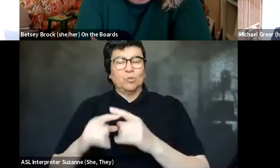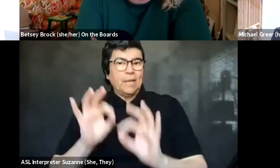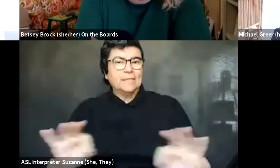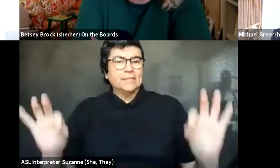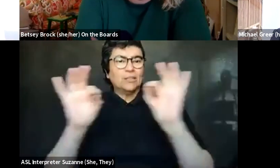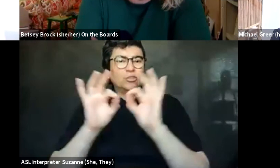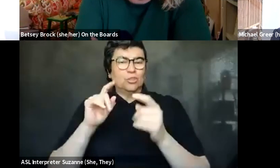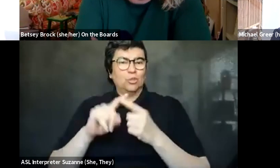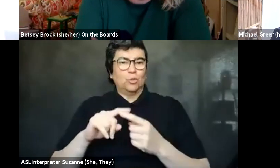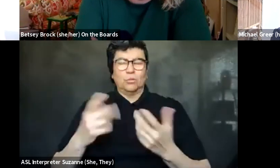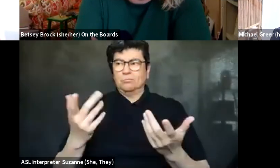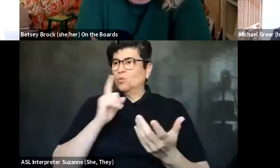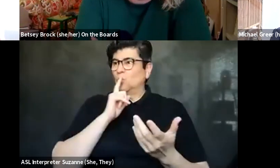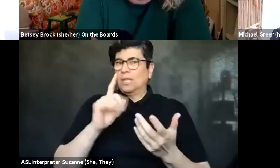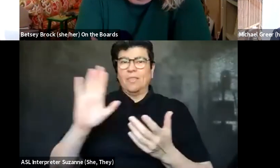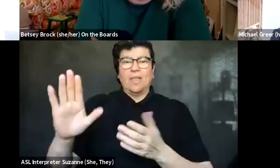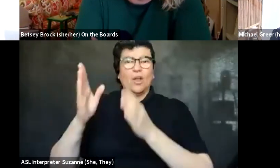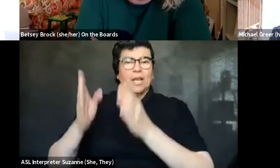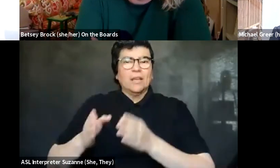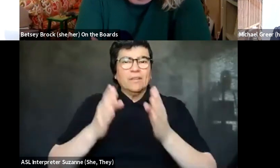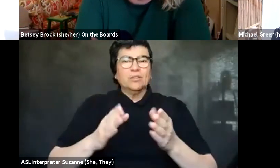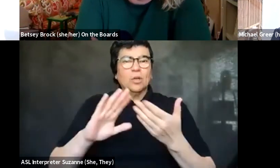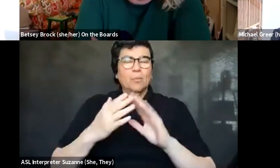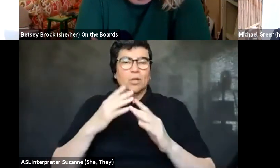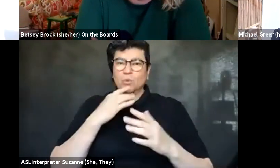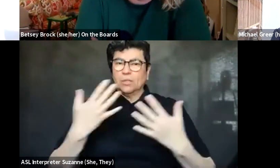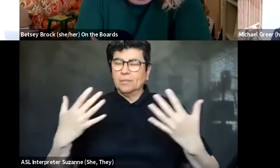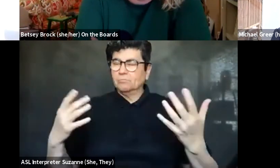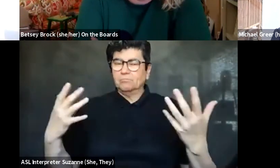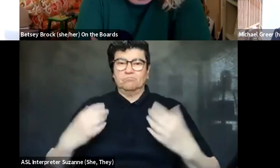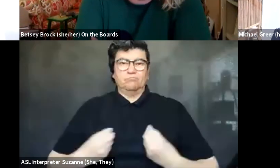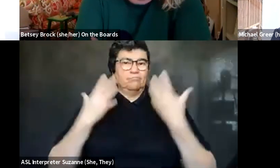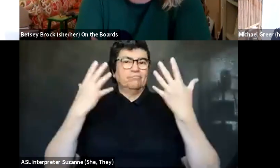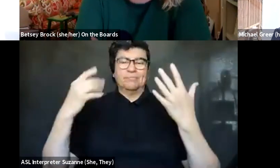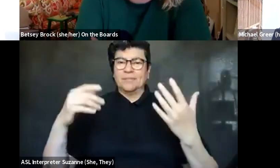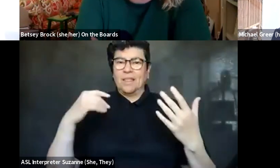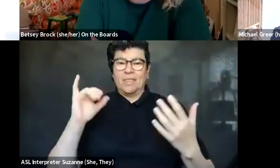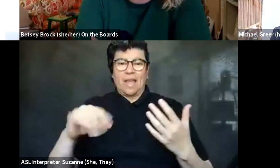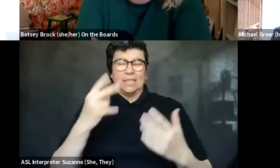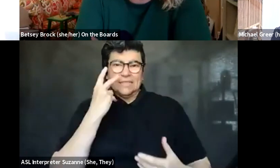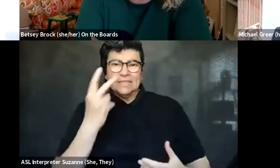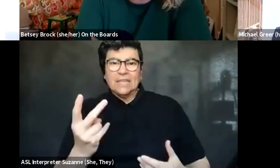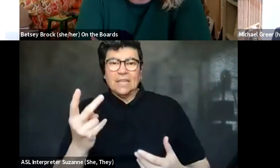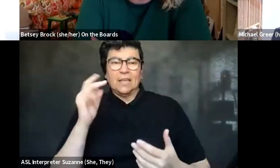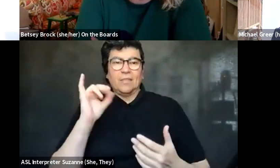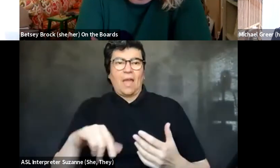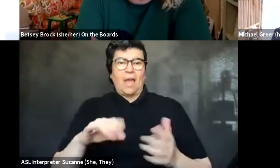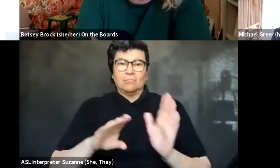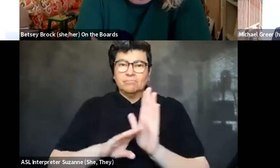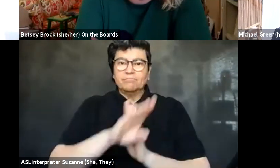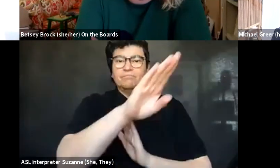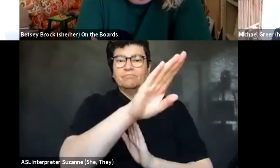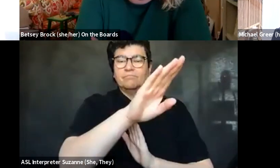to the fabric of their individual communities. So that's what's really inspiring me, is to just see that uptick